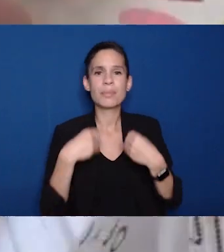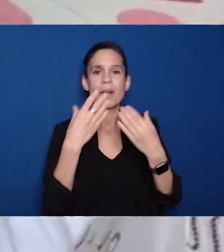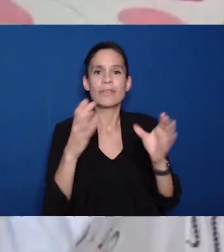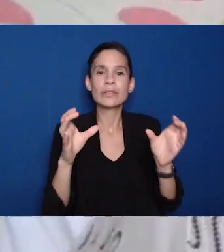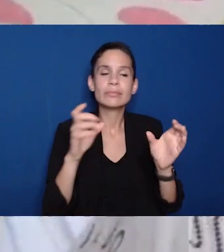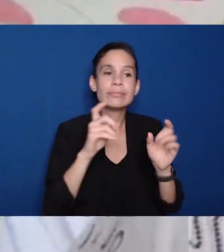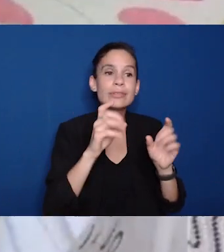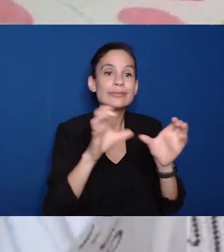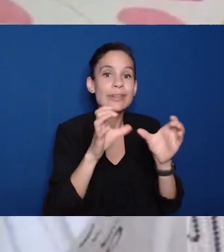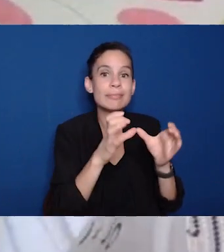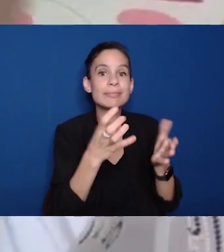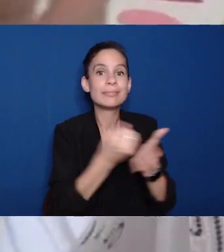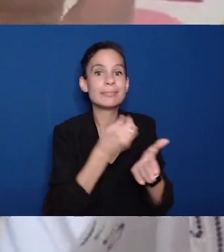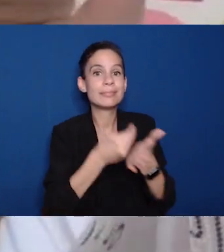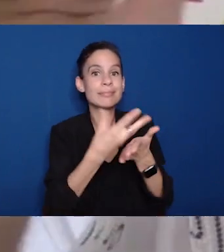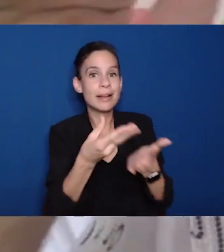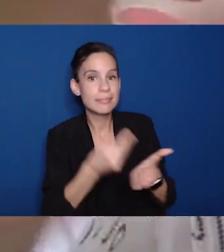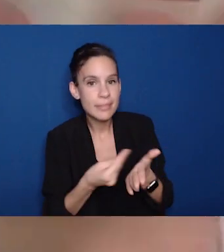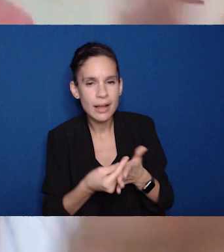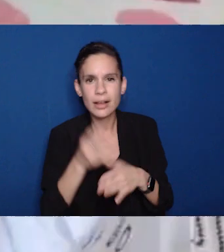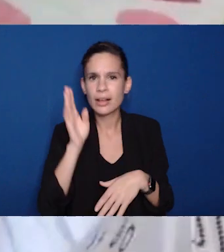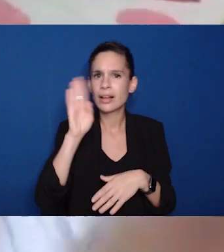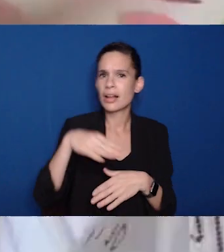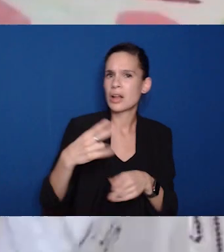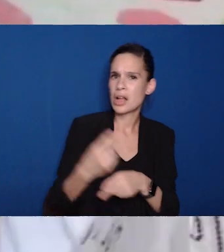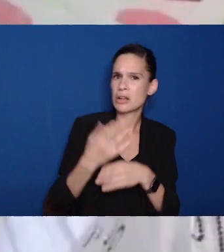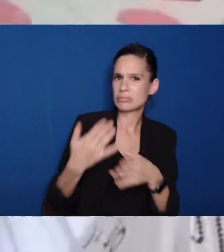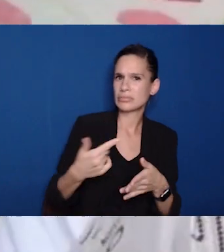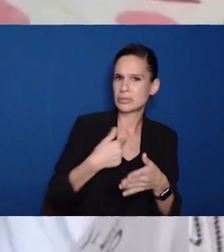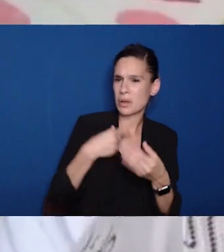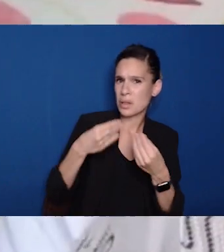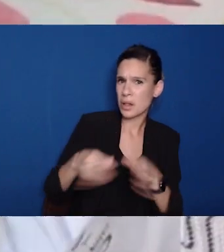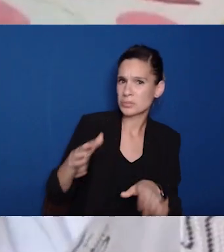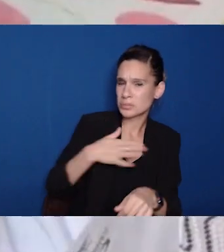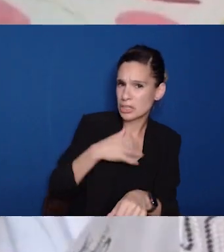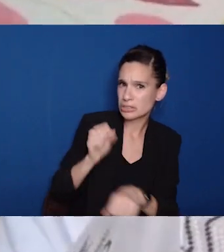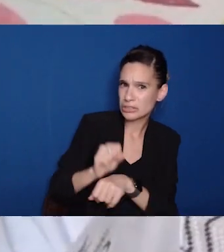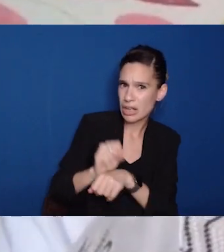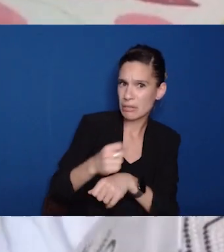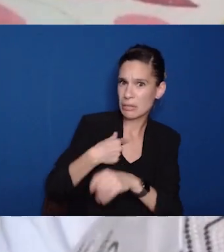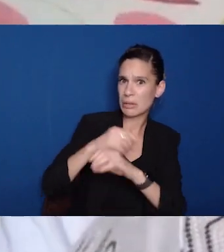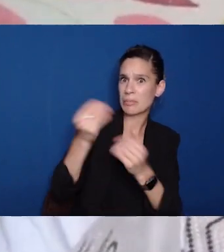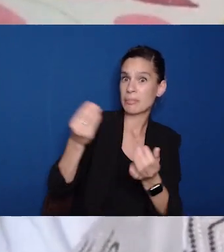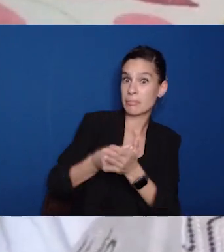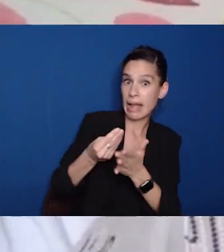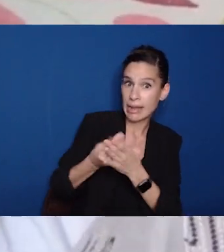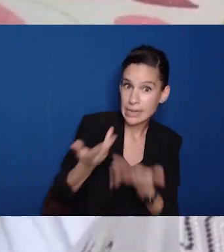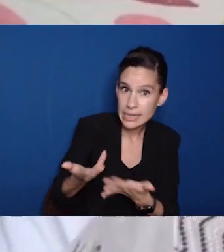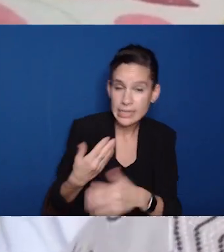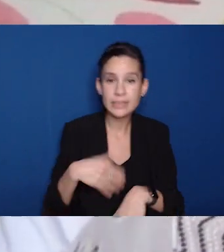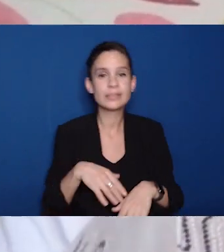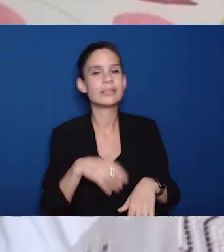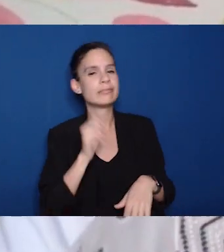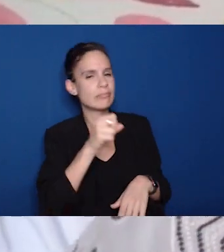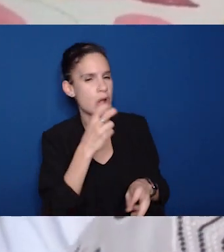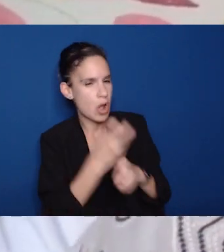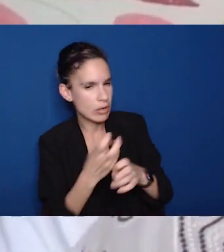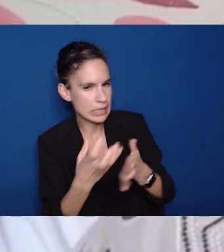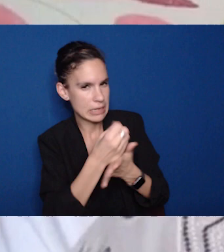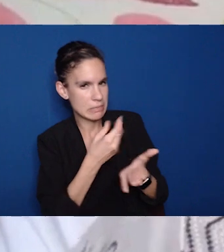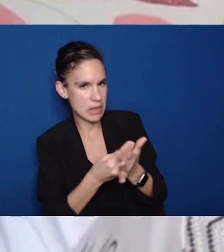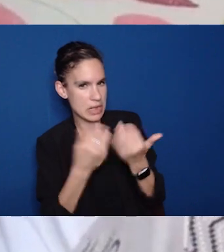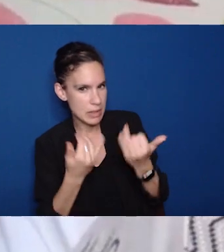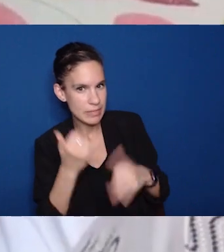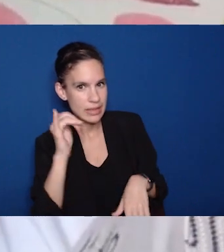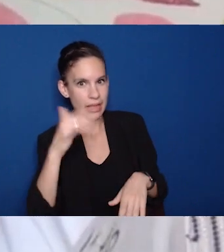gift certificate income. And of course, your customers might say, I've lost my job. So yes, it is a hard time to